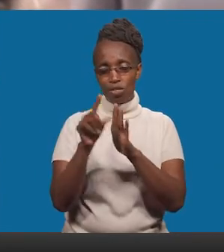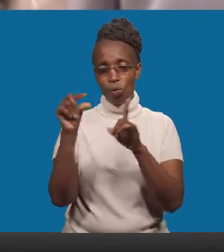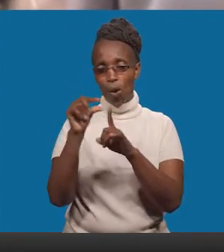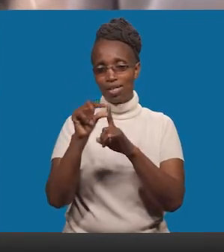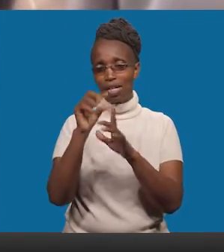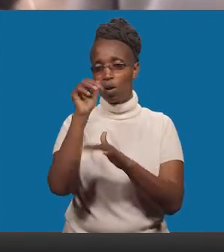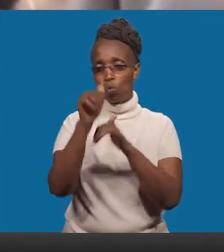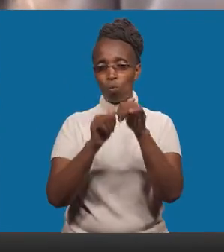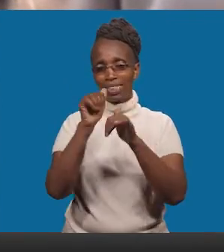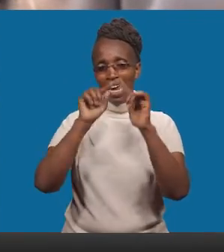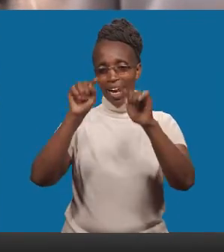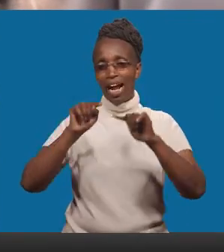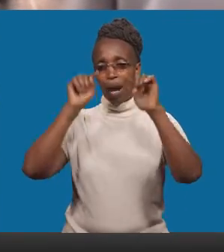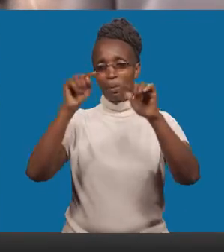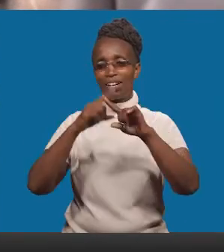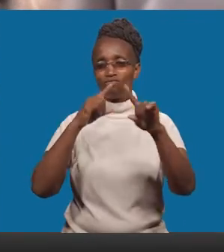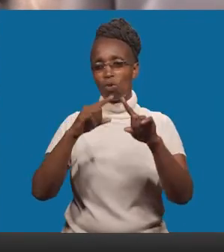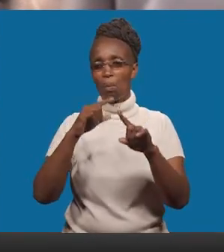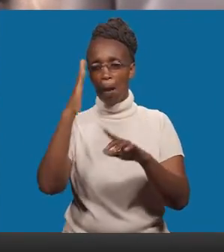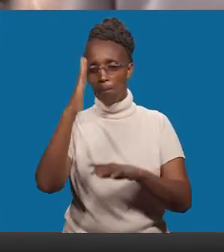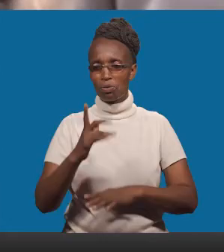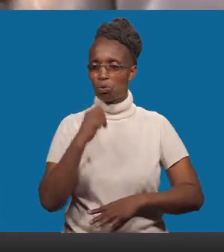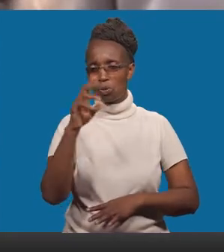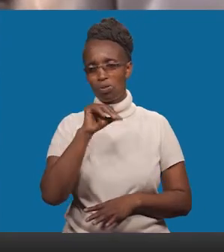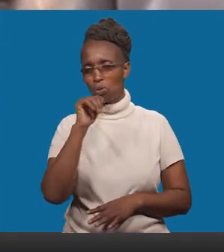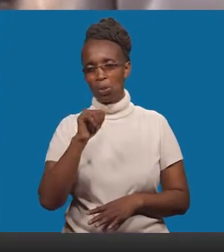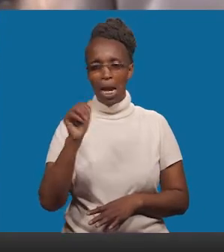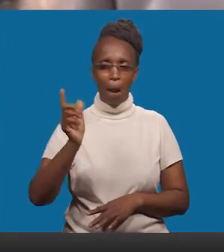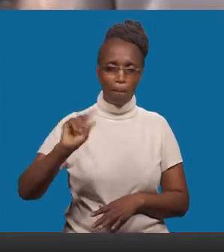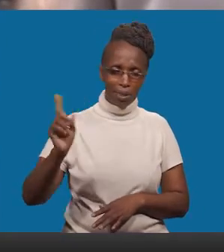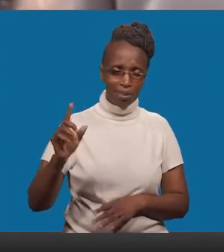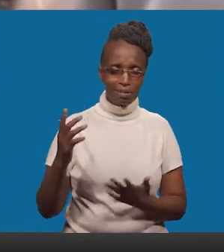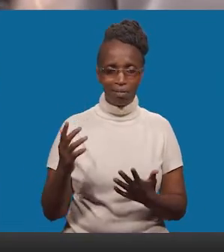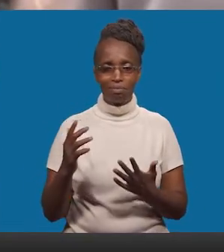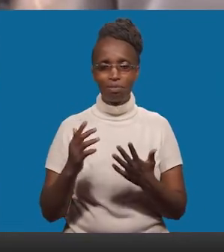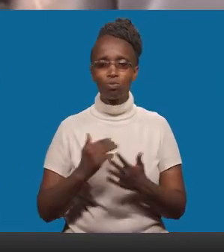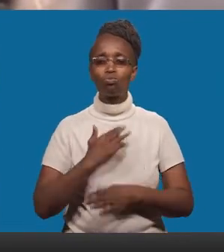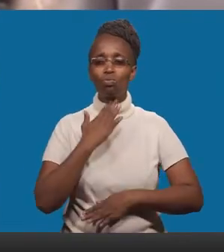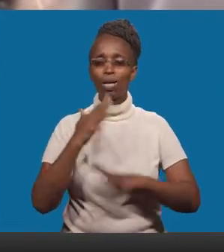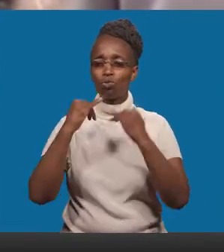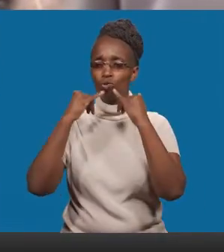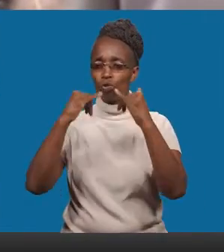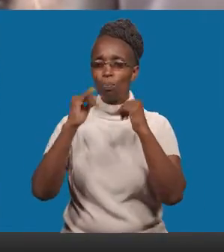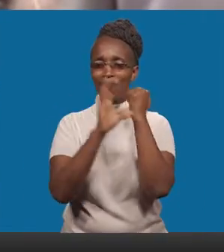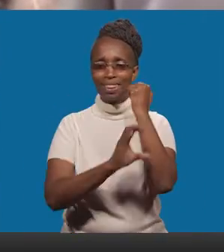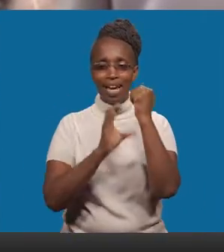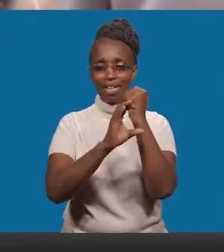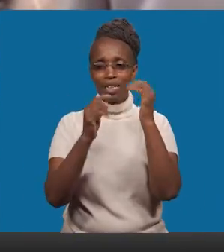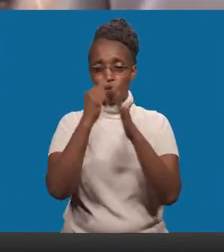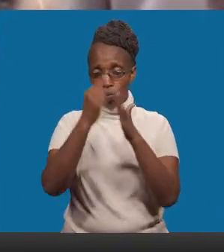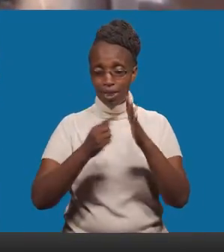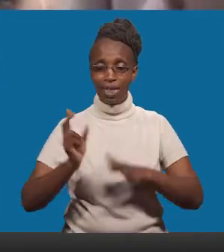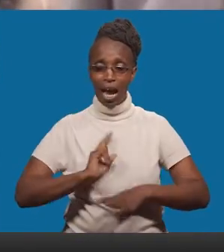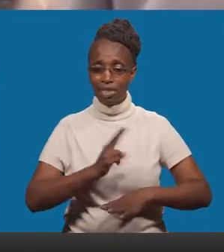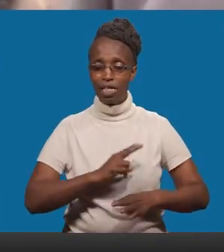from a person who is coming from a bar, not a person coming from a government minister. And what we want to tell the rest of the country